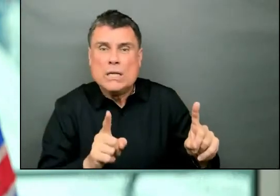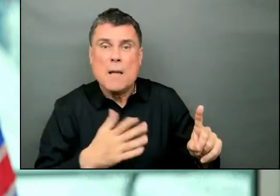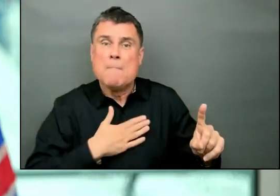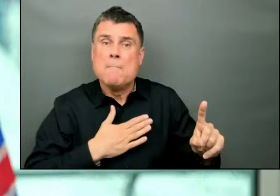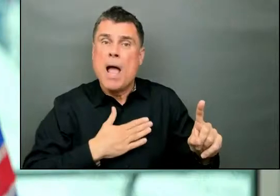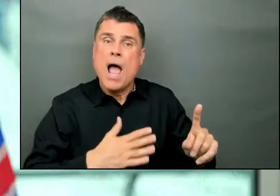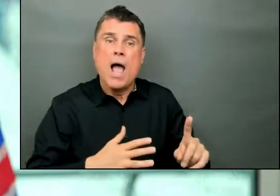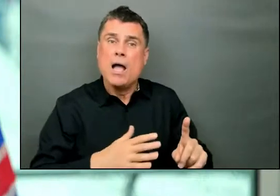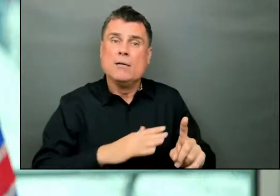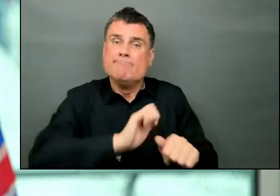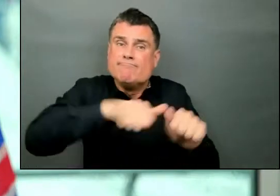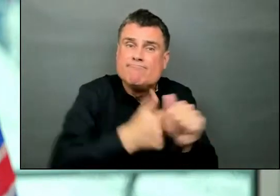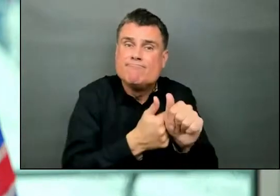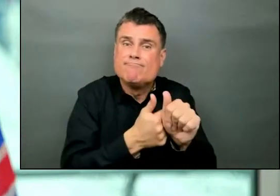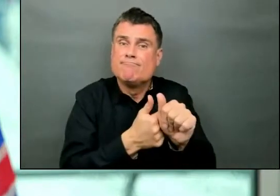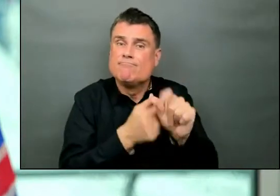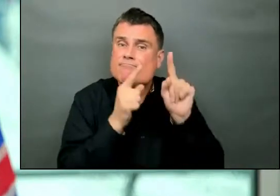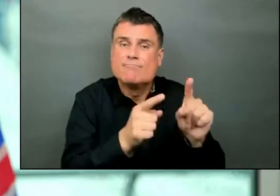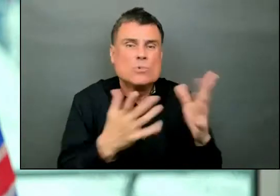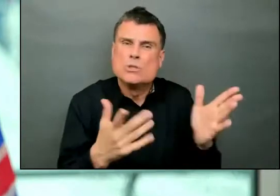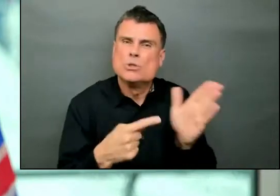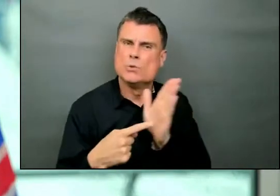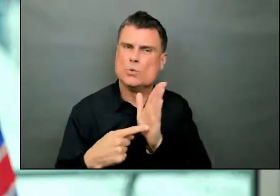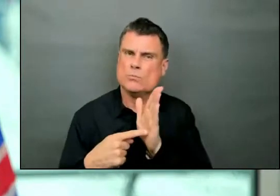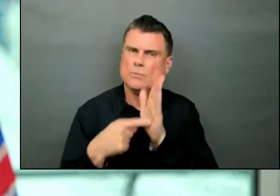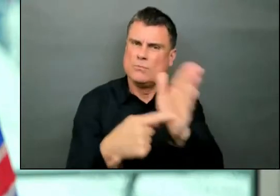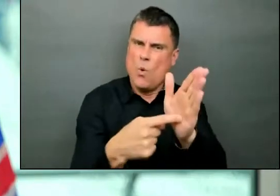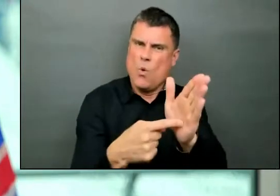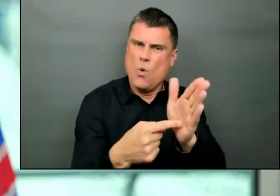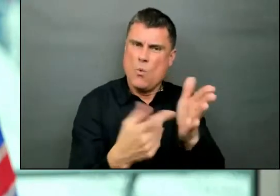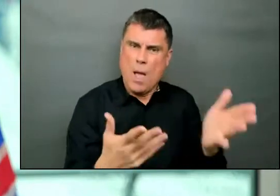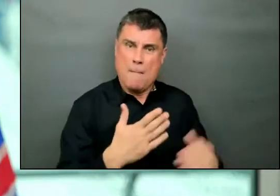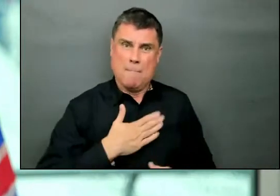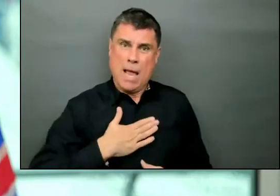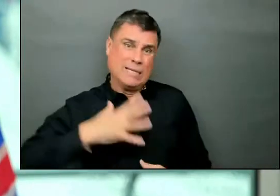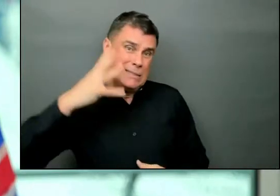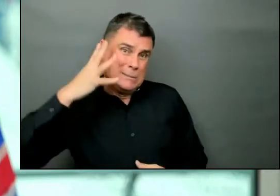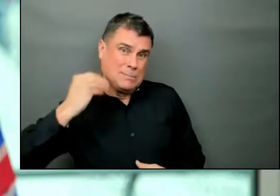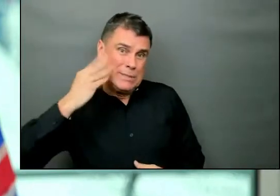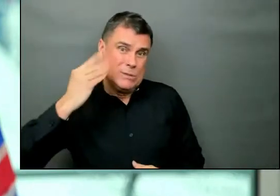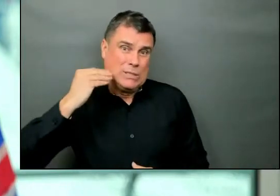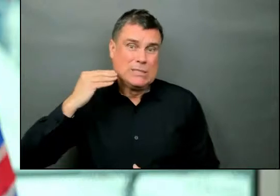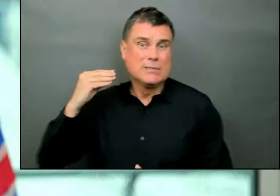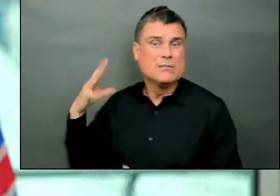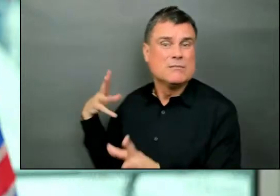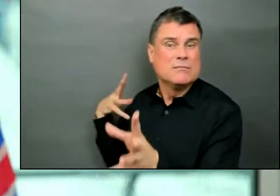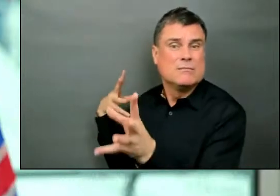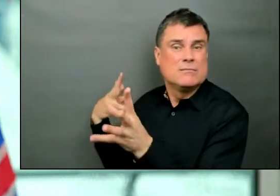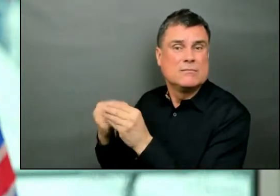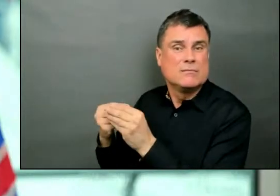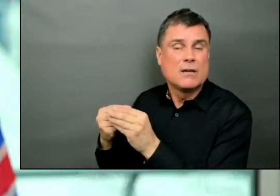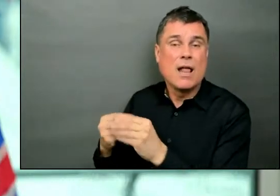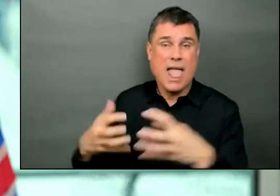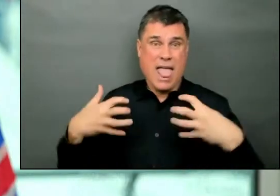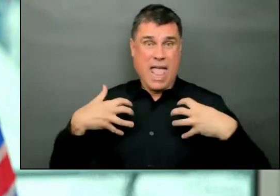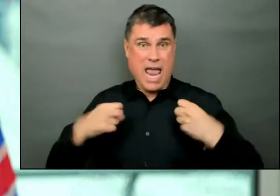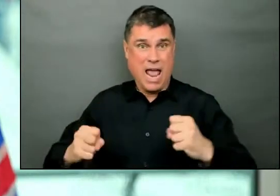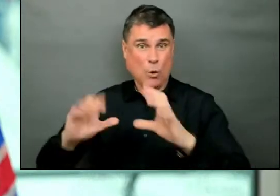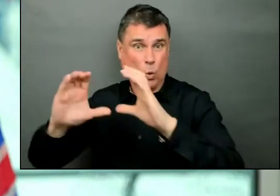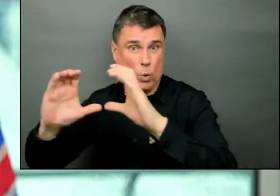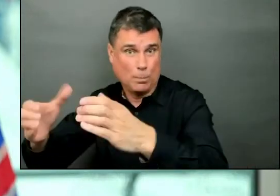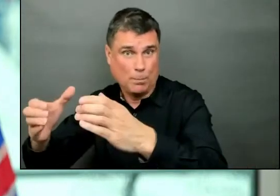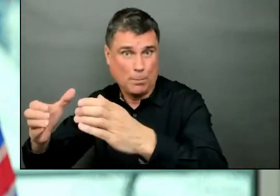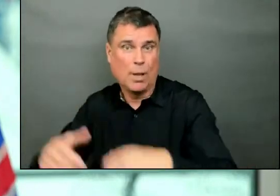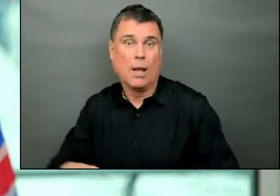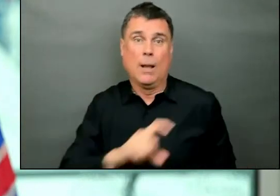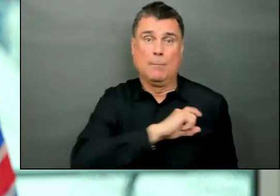to provide examples that, from my experience, of how health and the police at